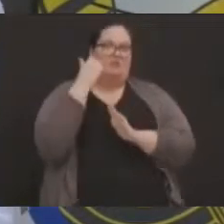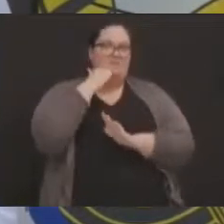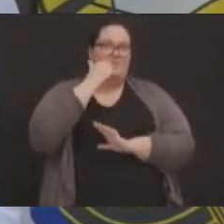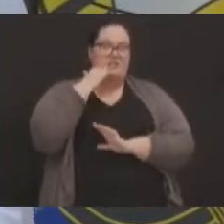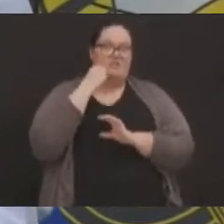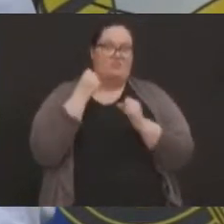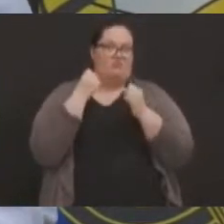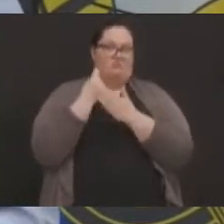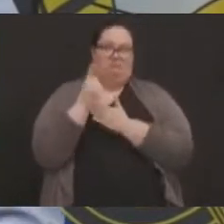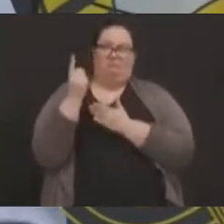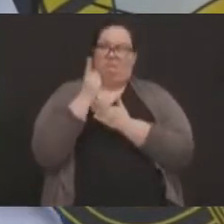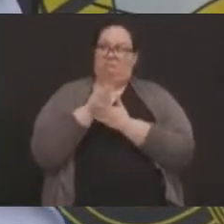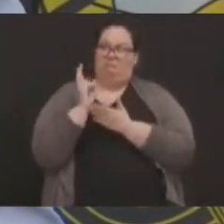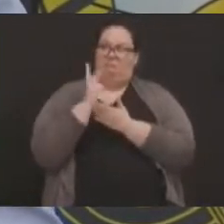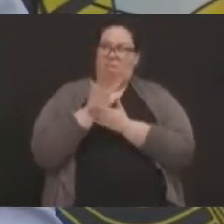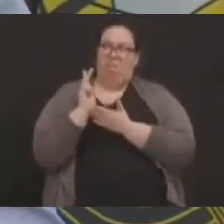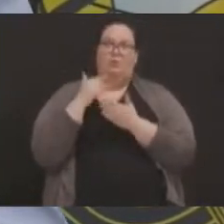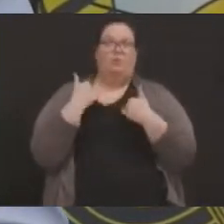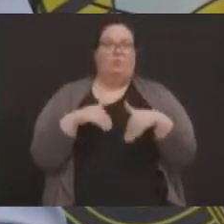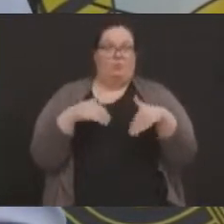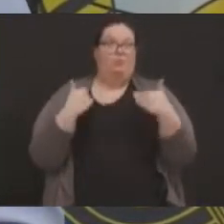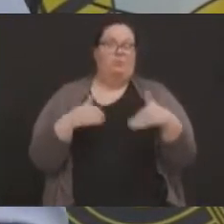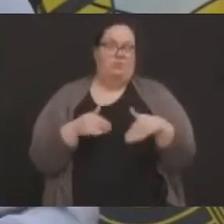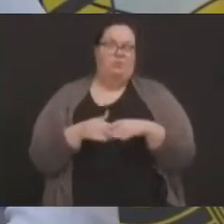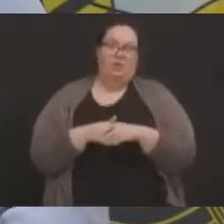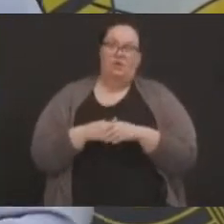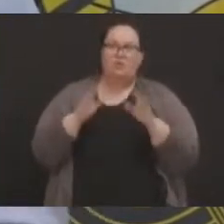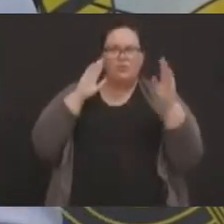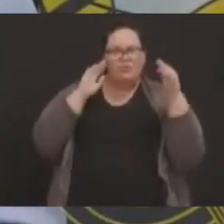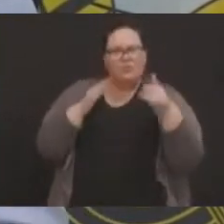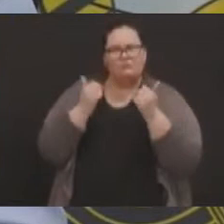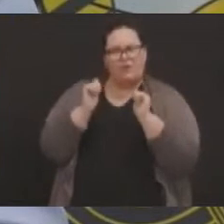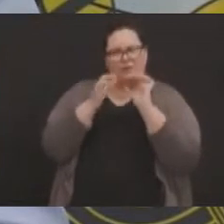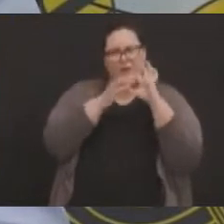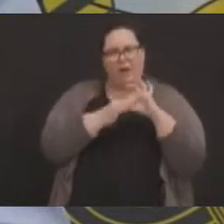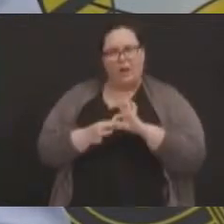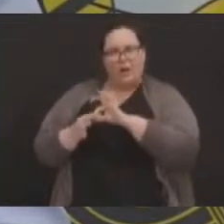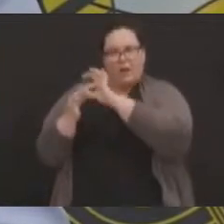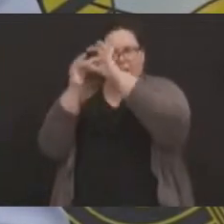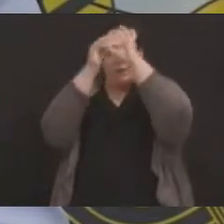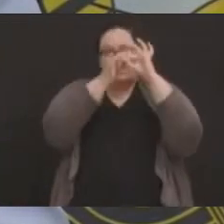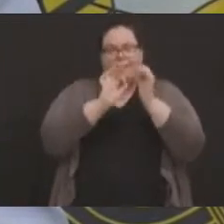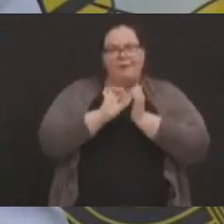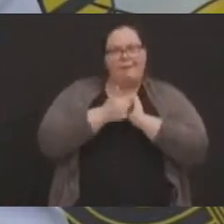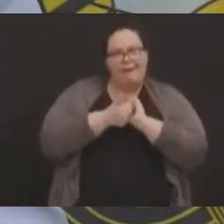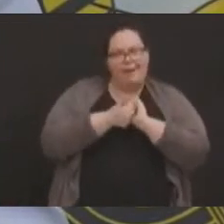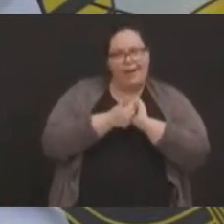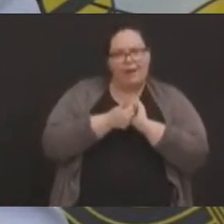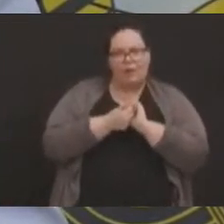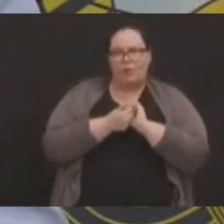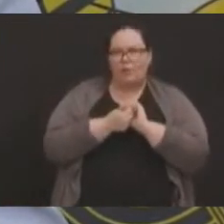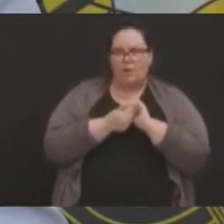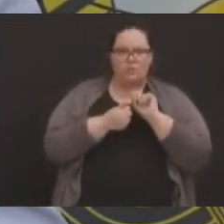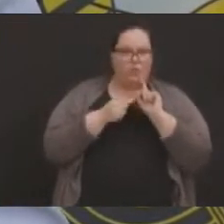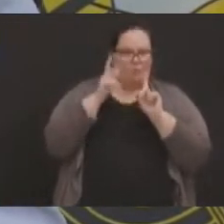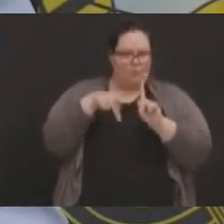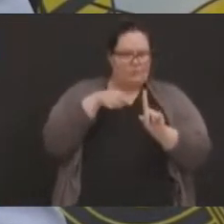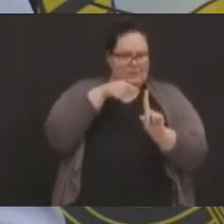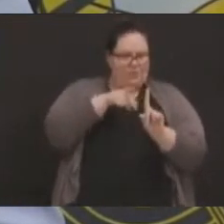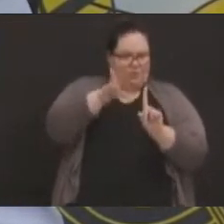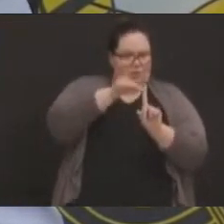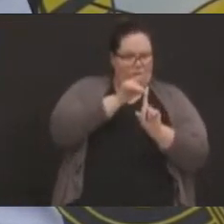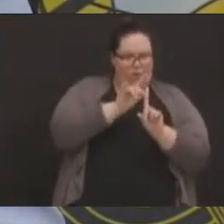between most of the cases and the case clusters. I tell you, again, over the weekend, they worked so